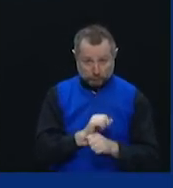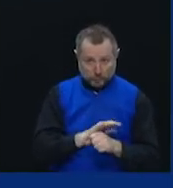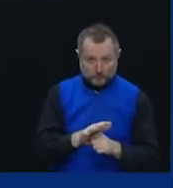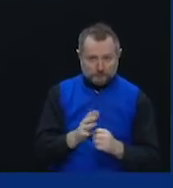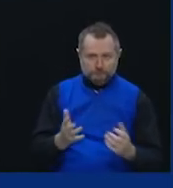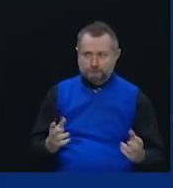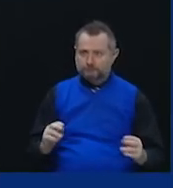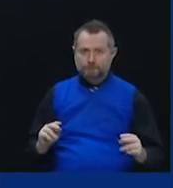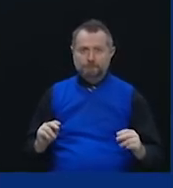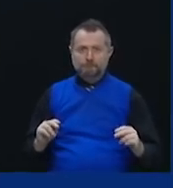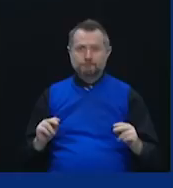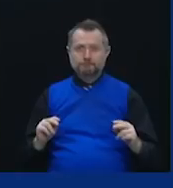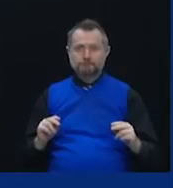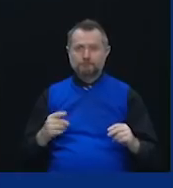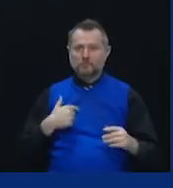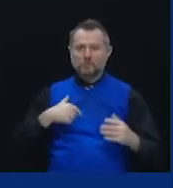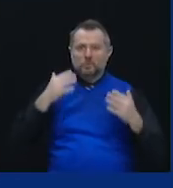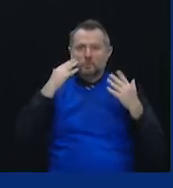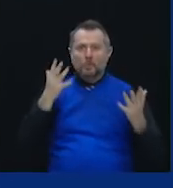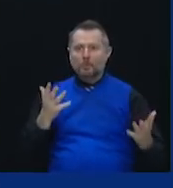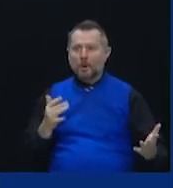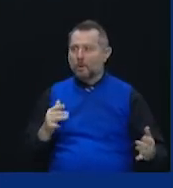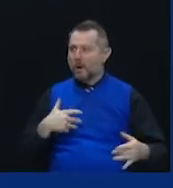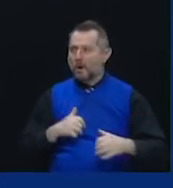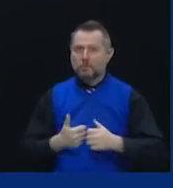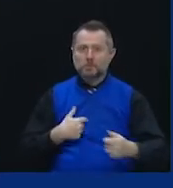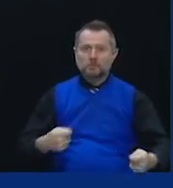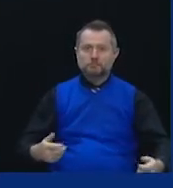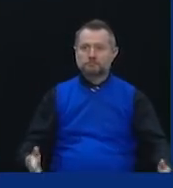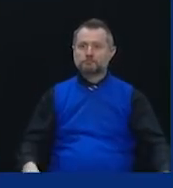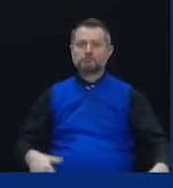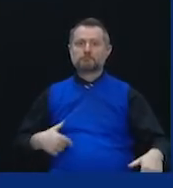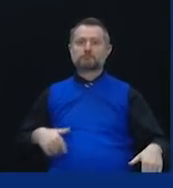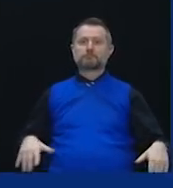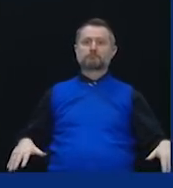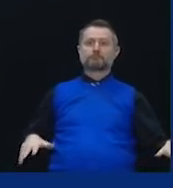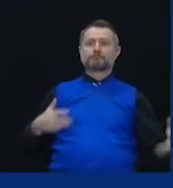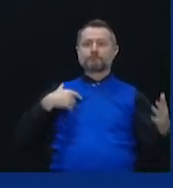how to deal with it. Nobody really knew how it transmitted.